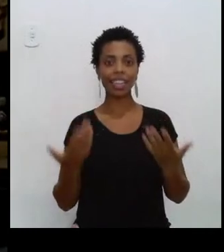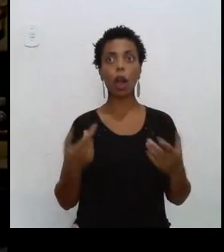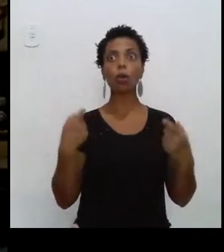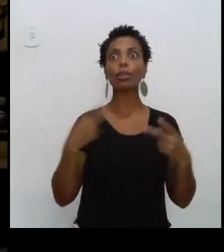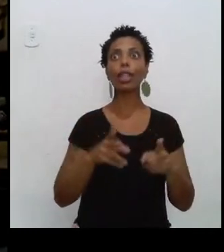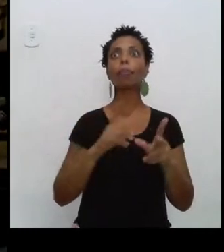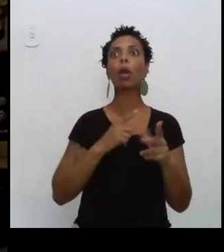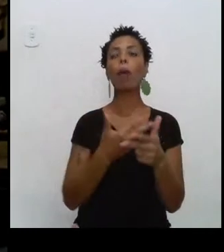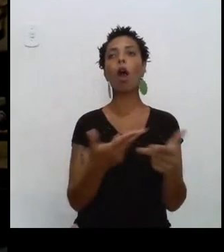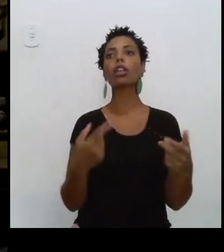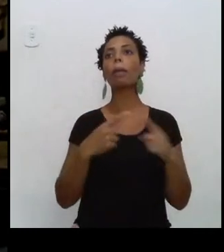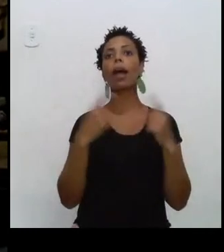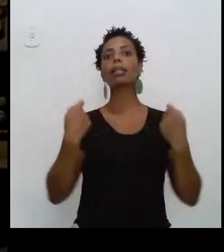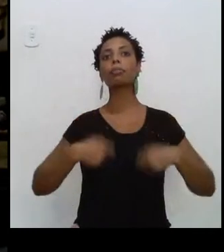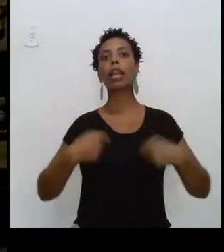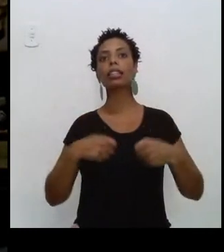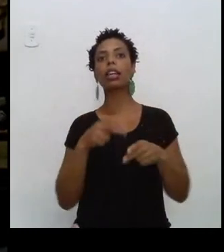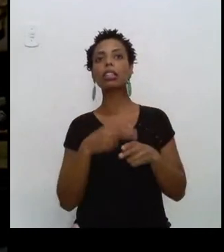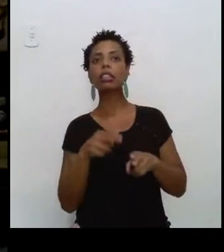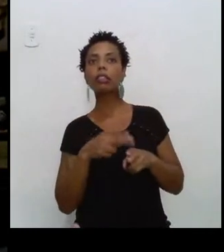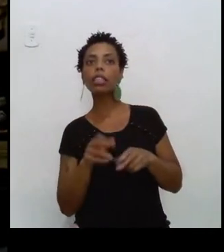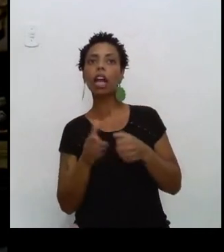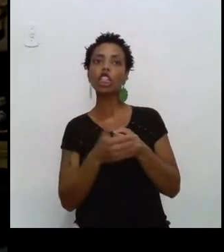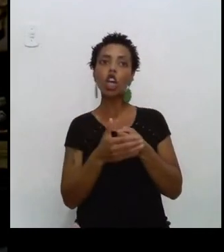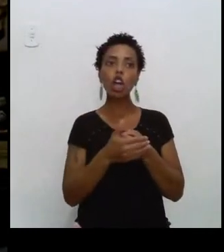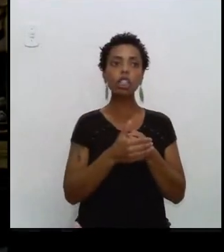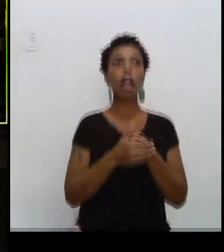Song and Cup